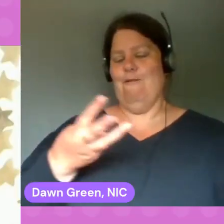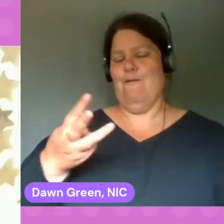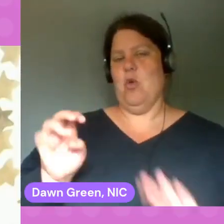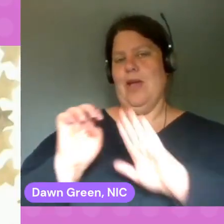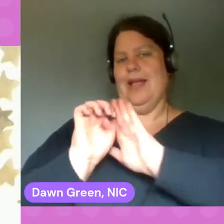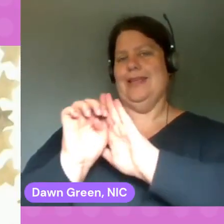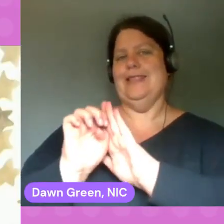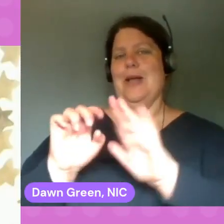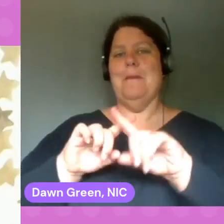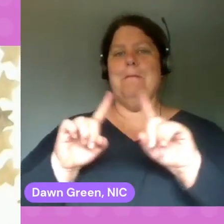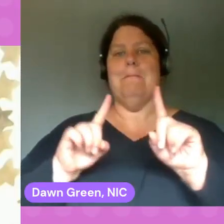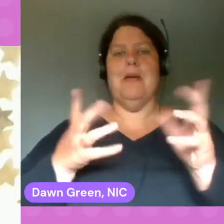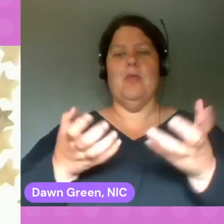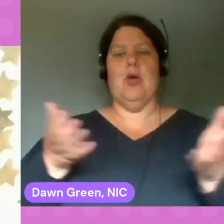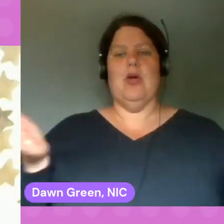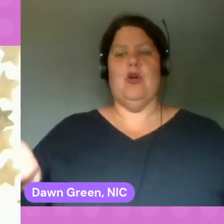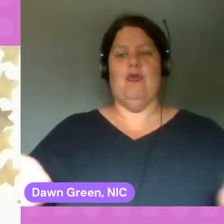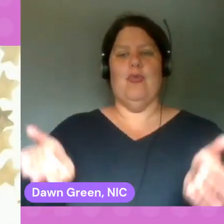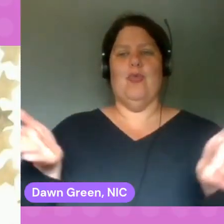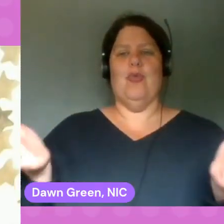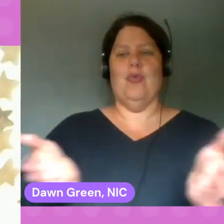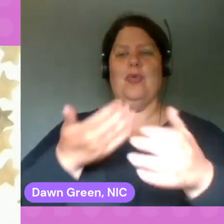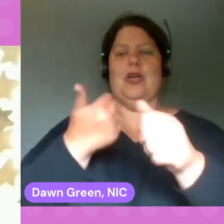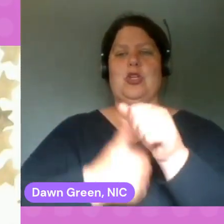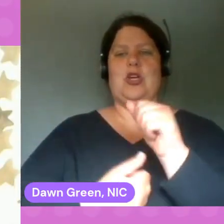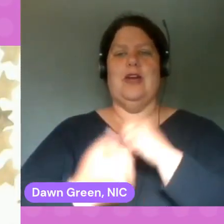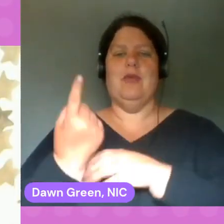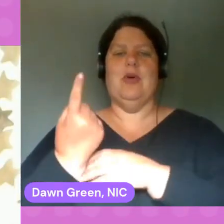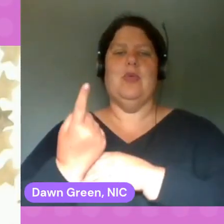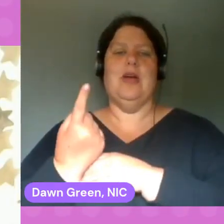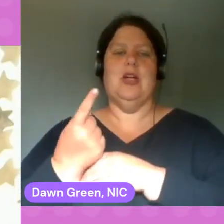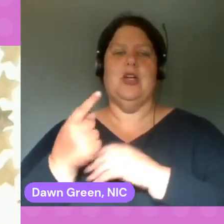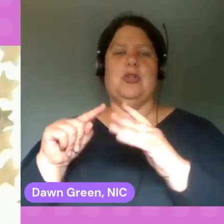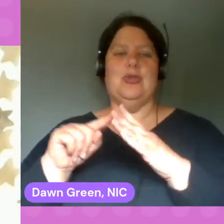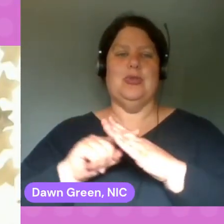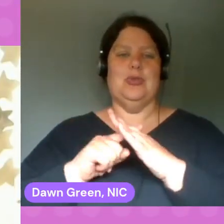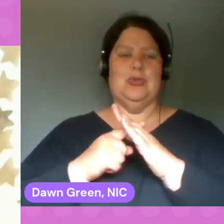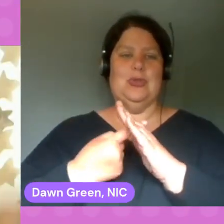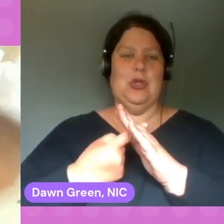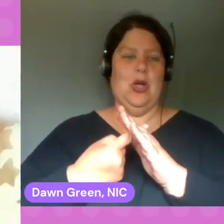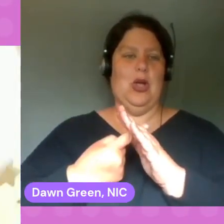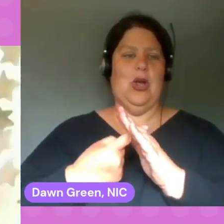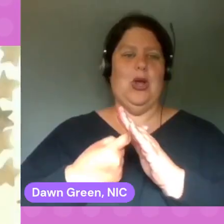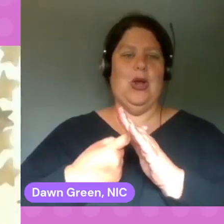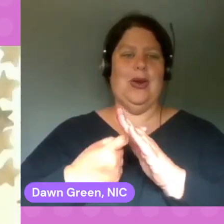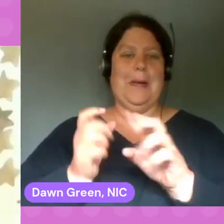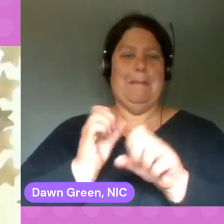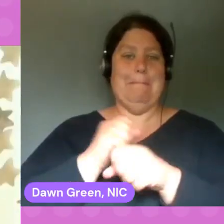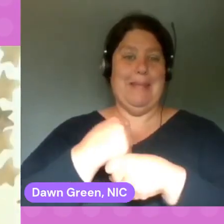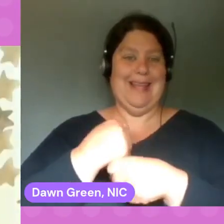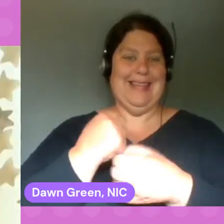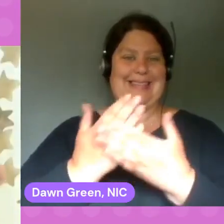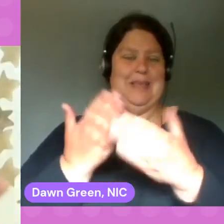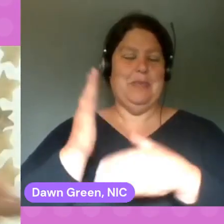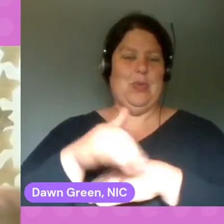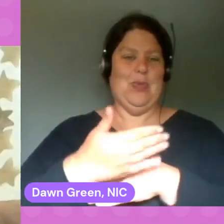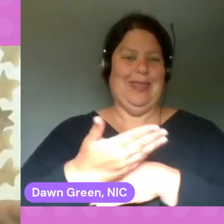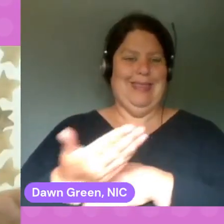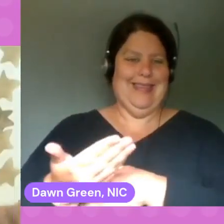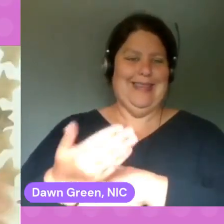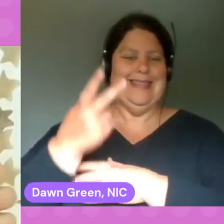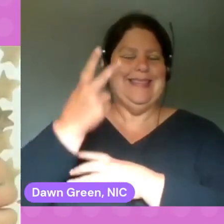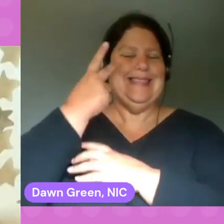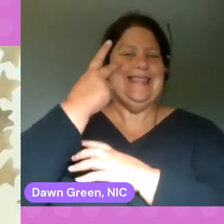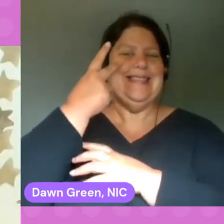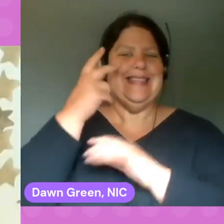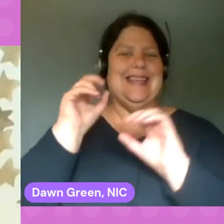but what I'd like to encourage everyone to do now is just to start putting together some of these materials and seeing how